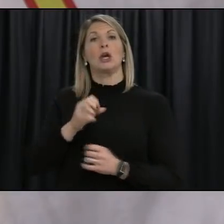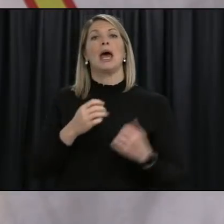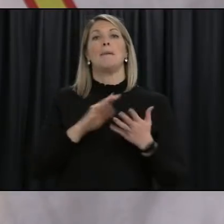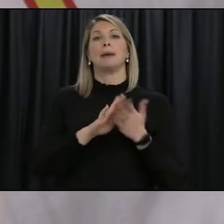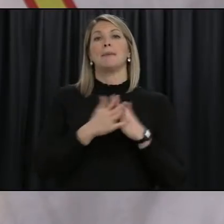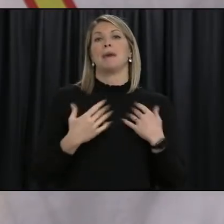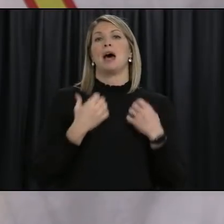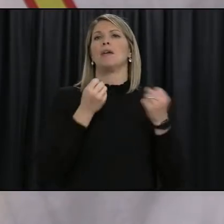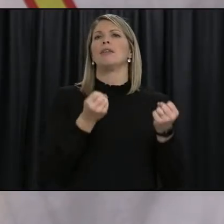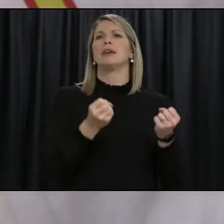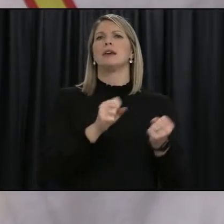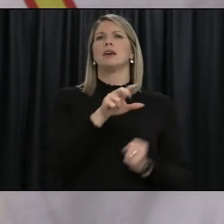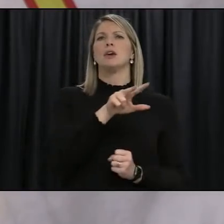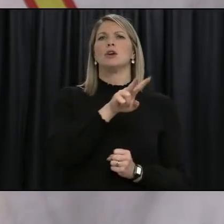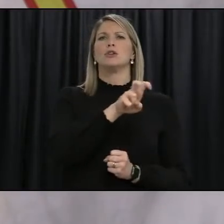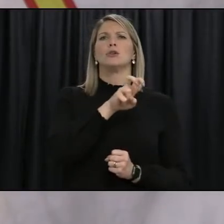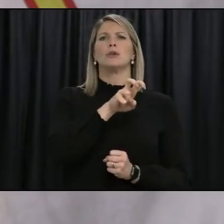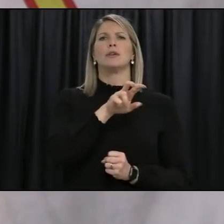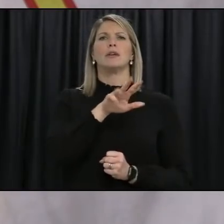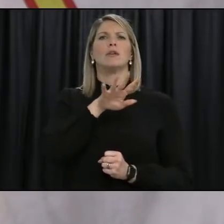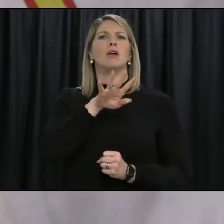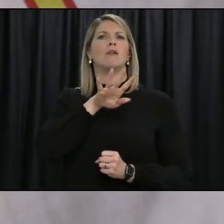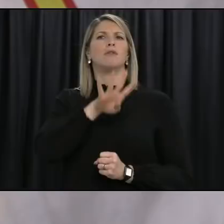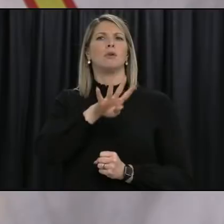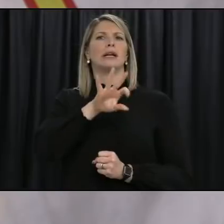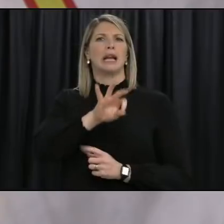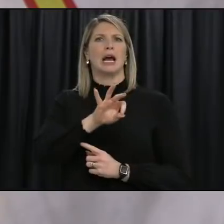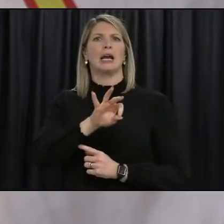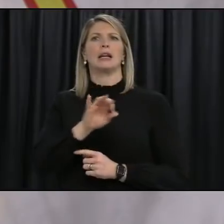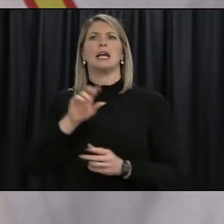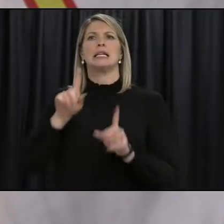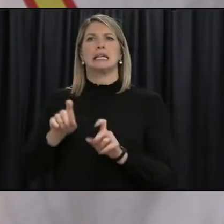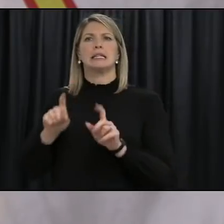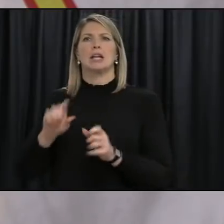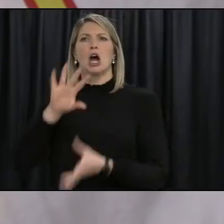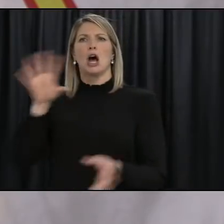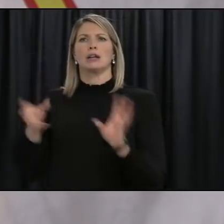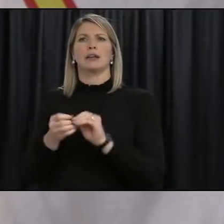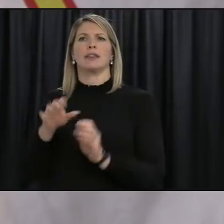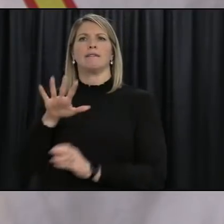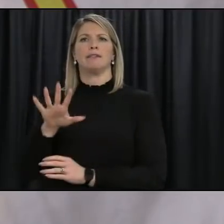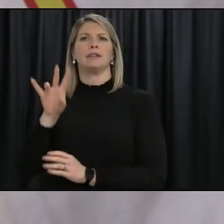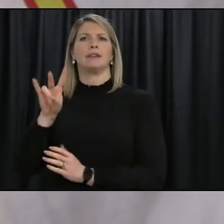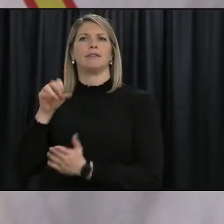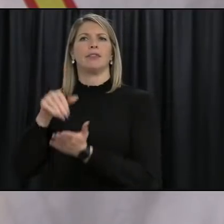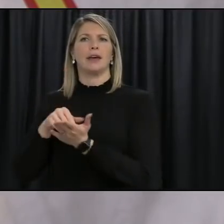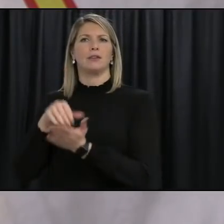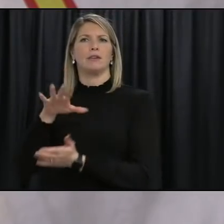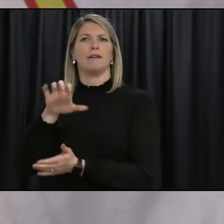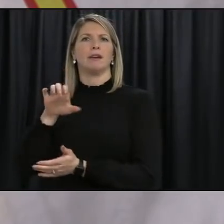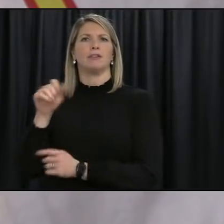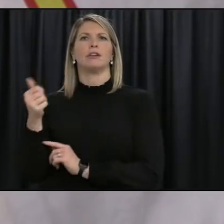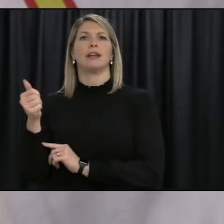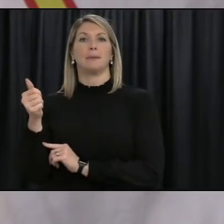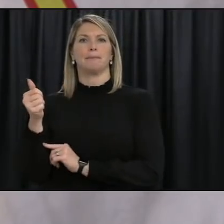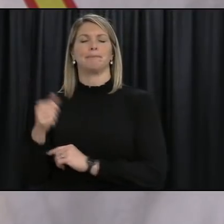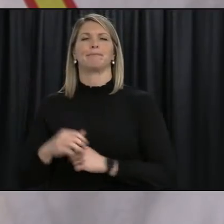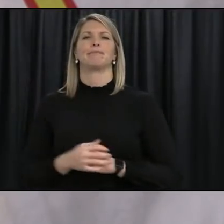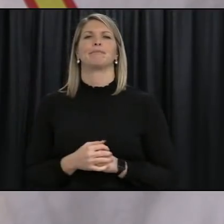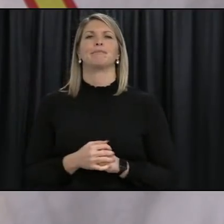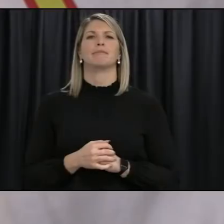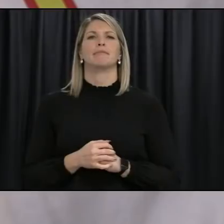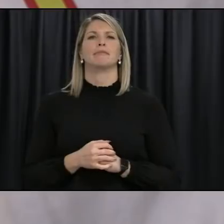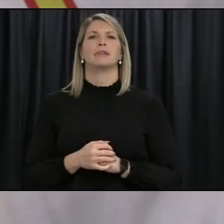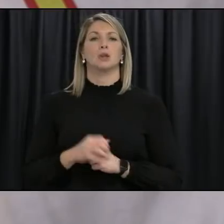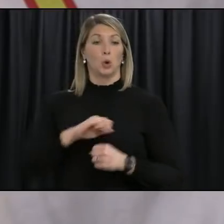recovered, and in total we've tested 57,510 people. While we have done very well in keeping COVID-19 under